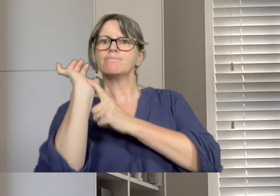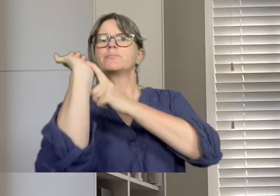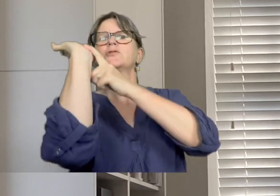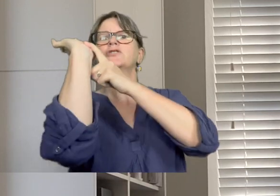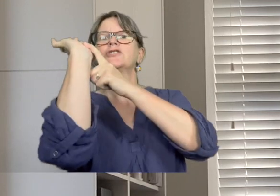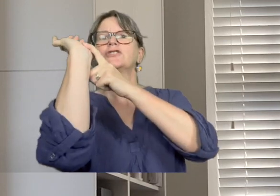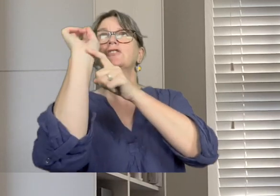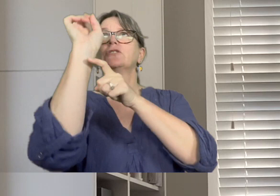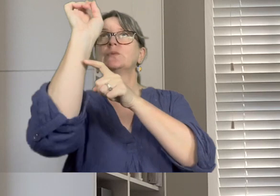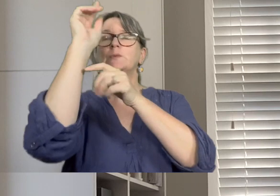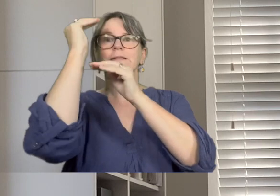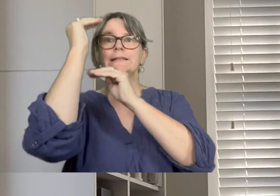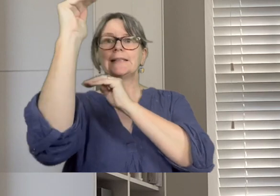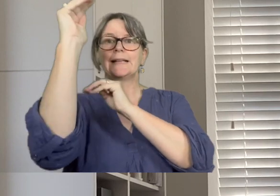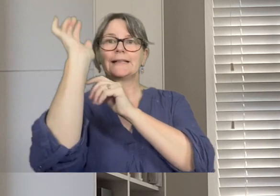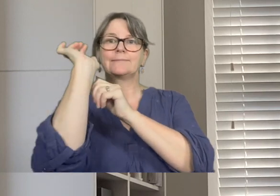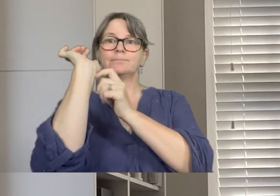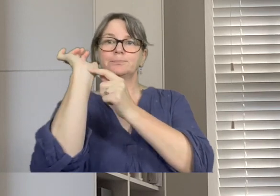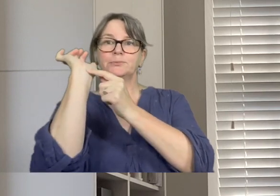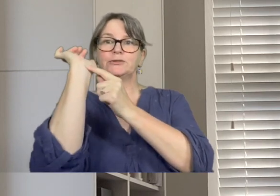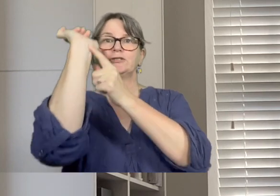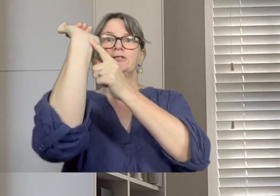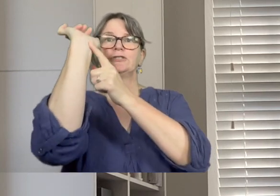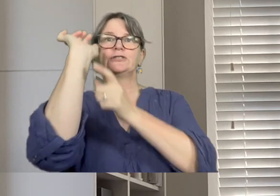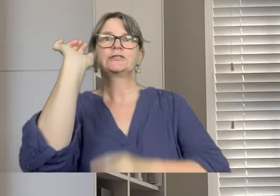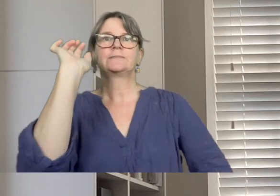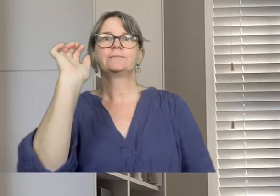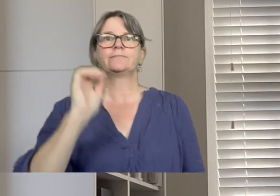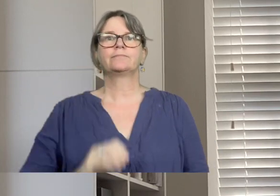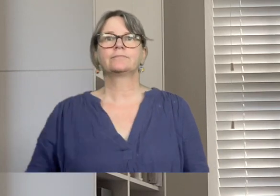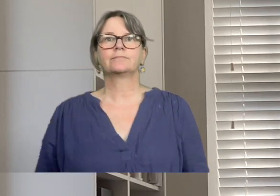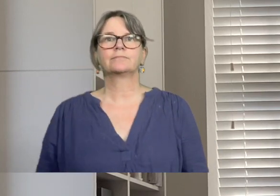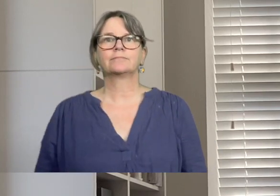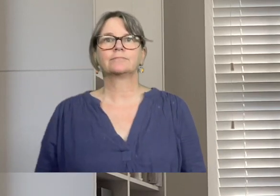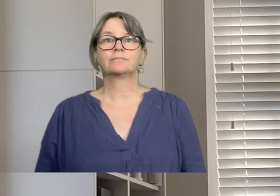And away. One more.